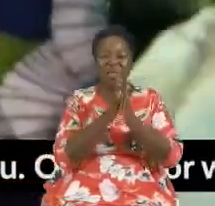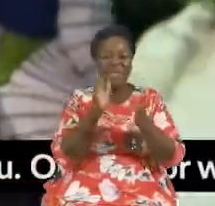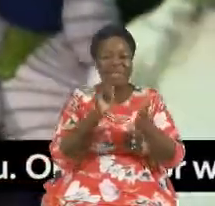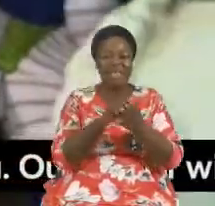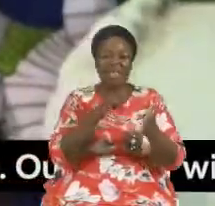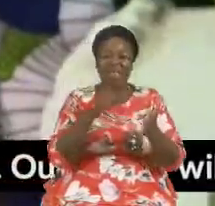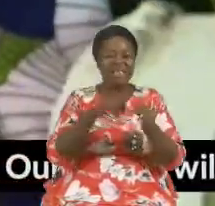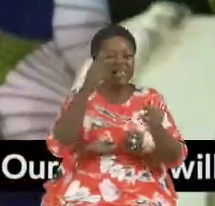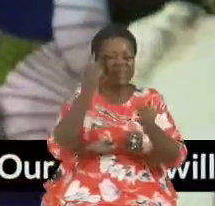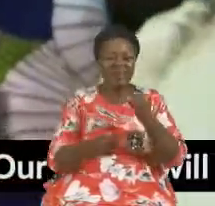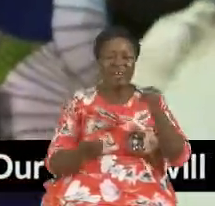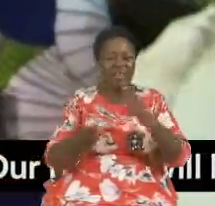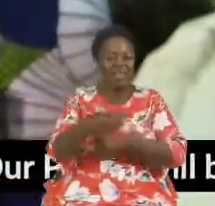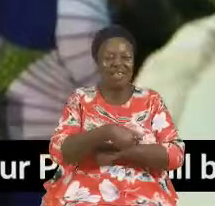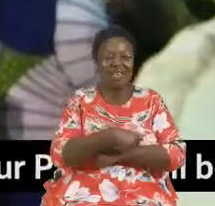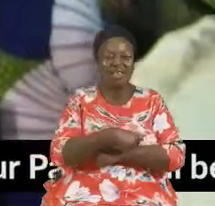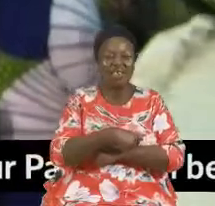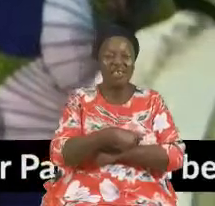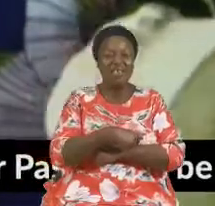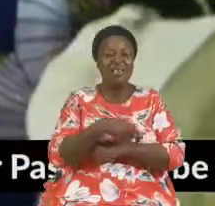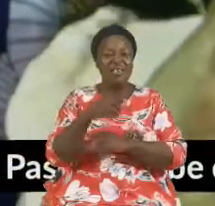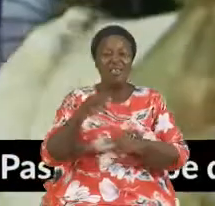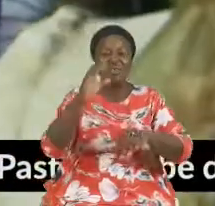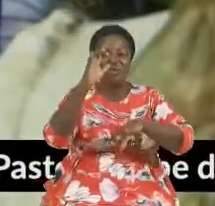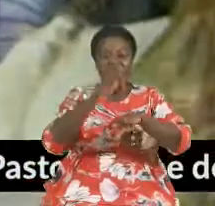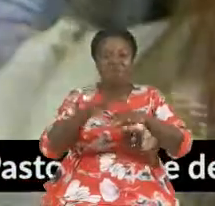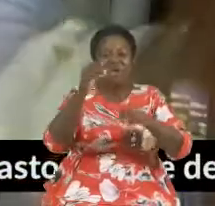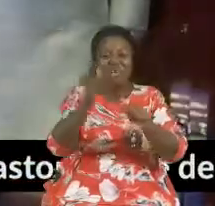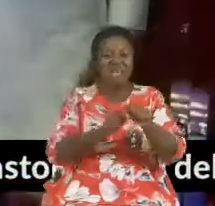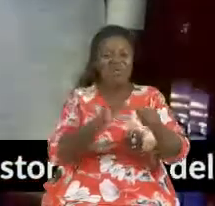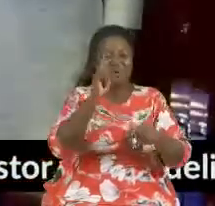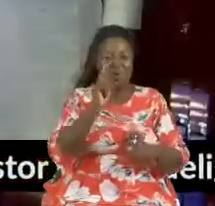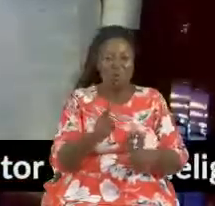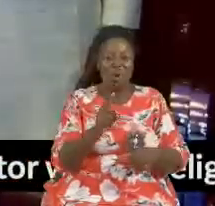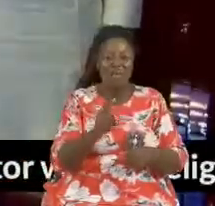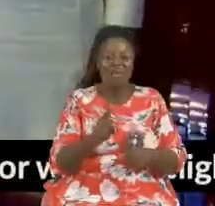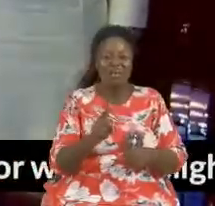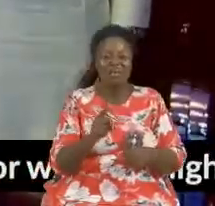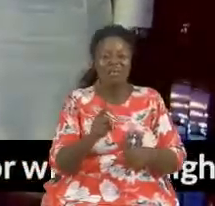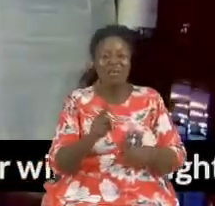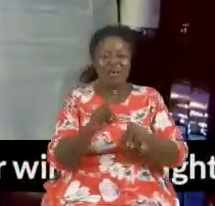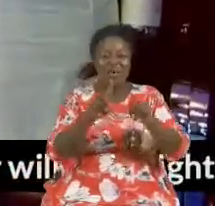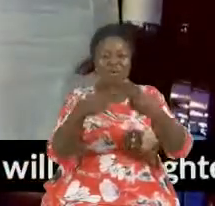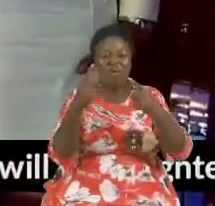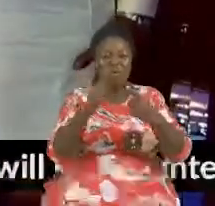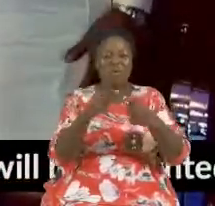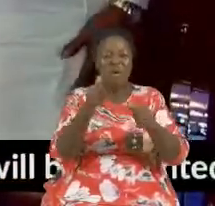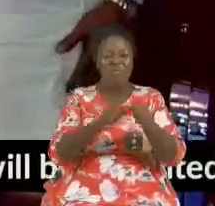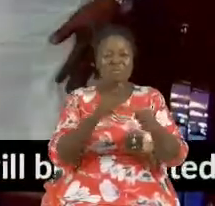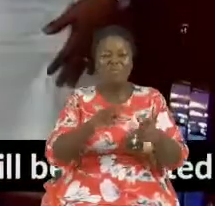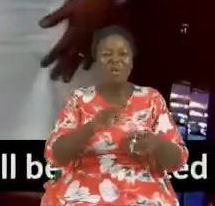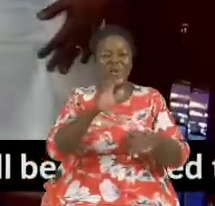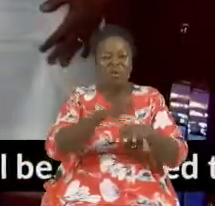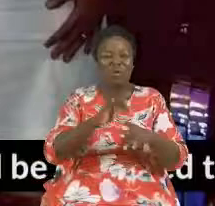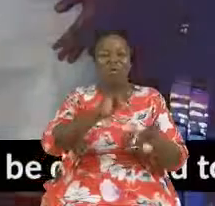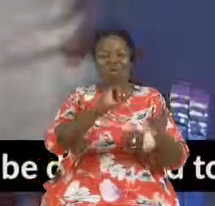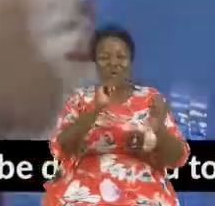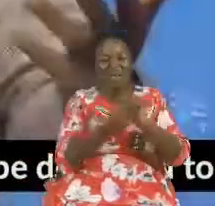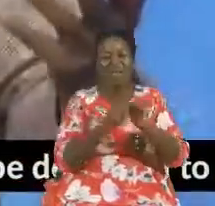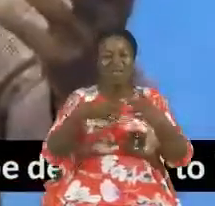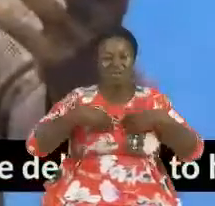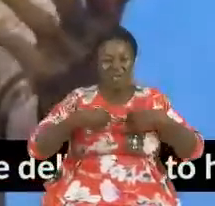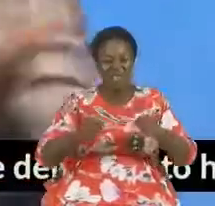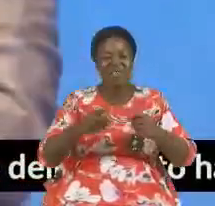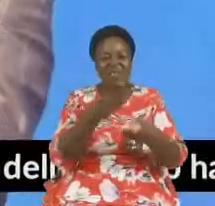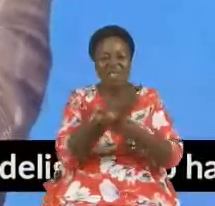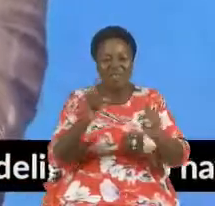this time. Lord, I pray this final day, reach out to everyone.